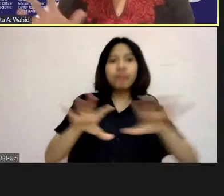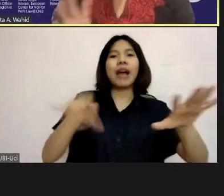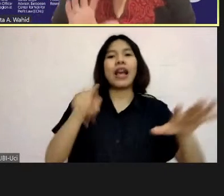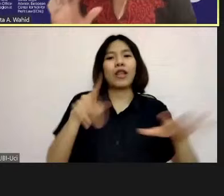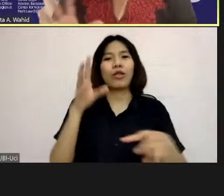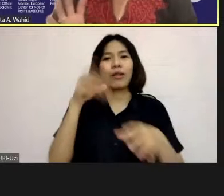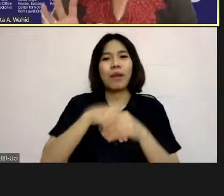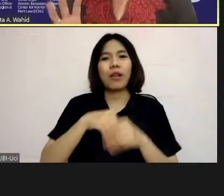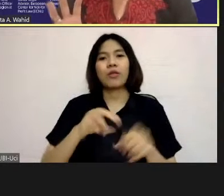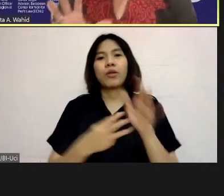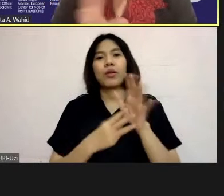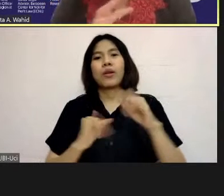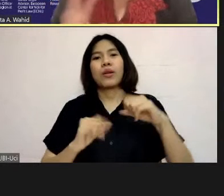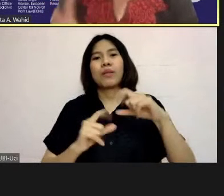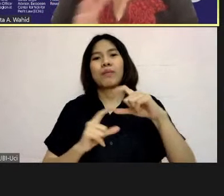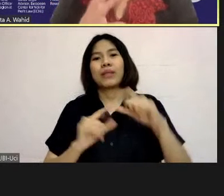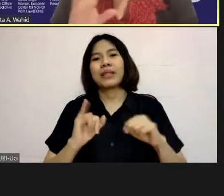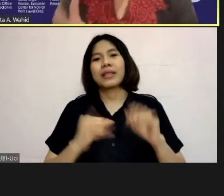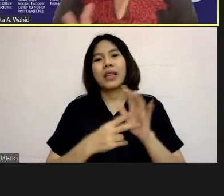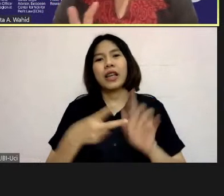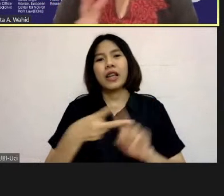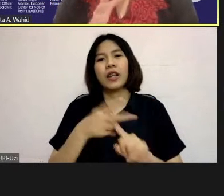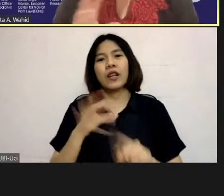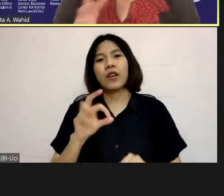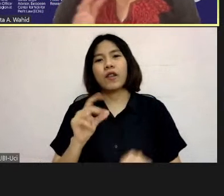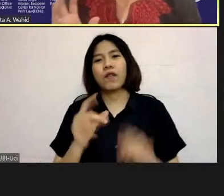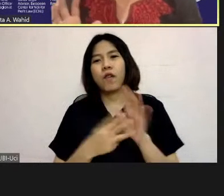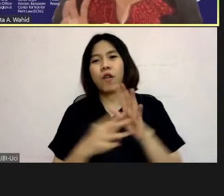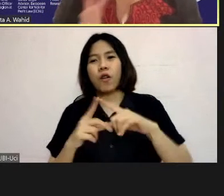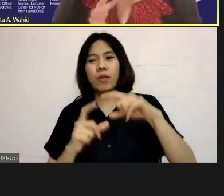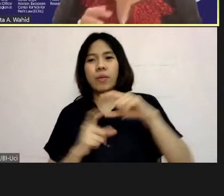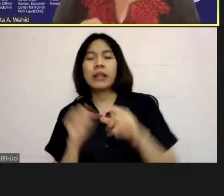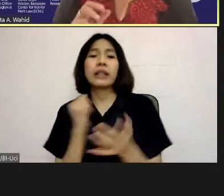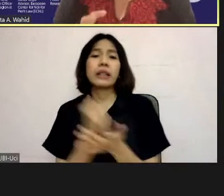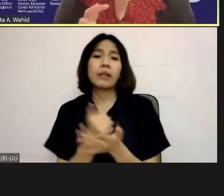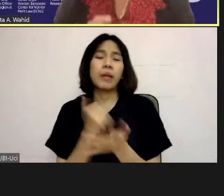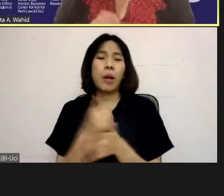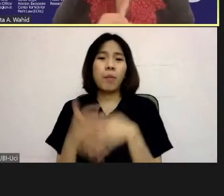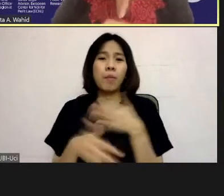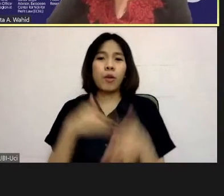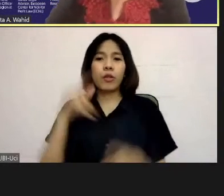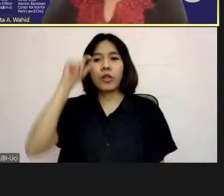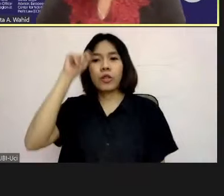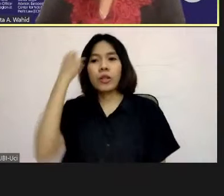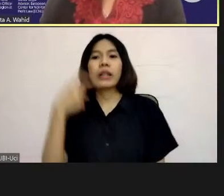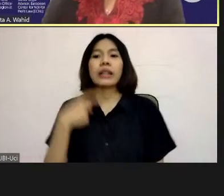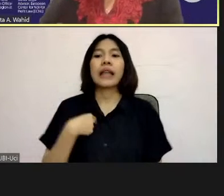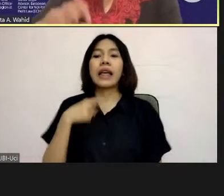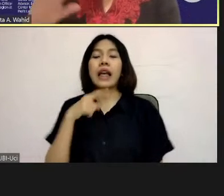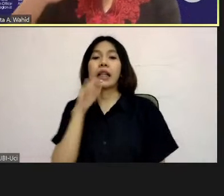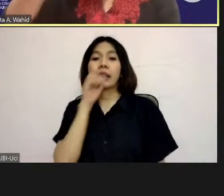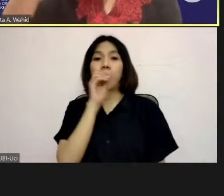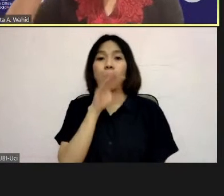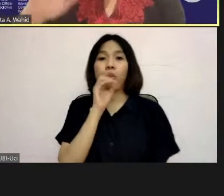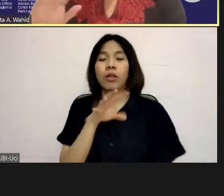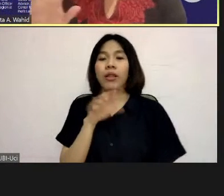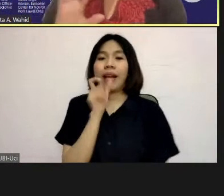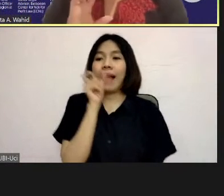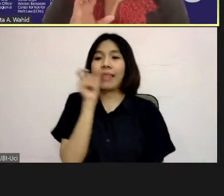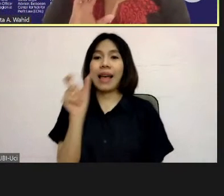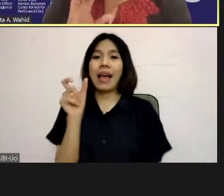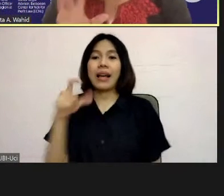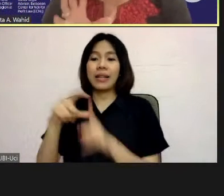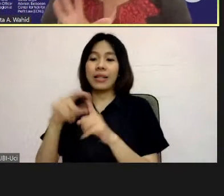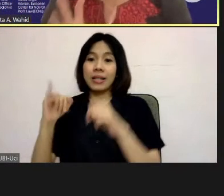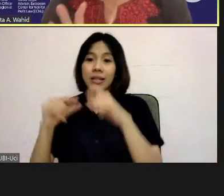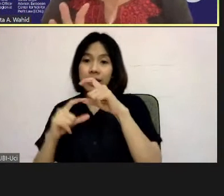share that content as a misinformations. Because the process is very complex, I will call all of this type of the